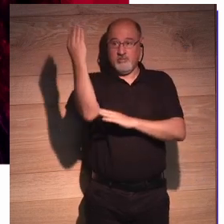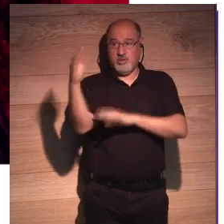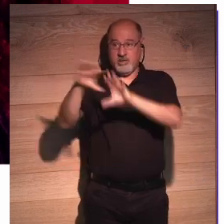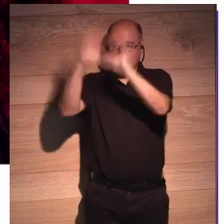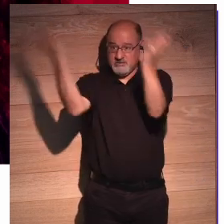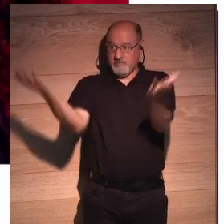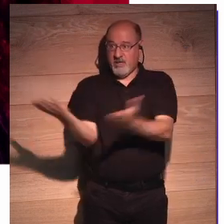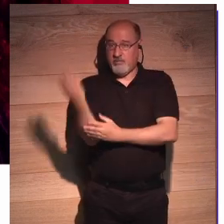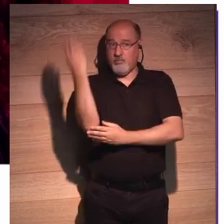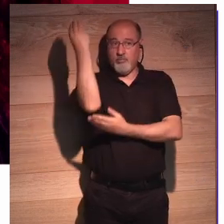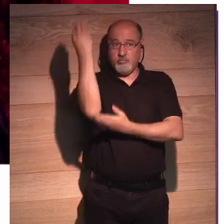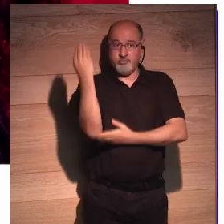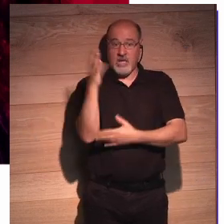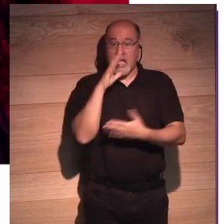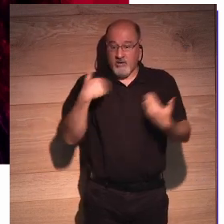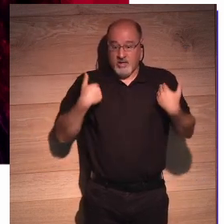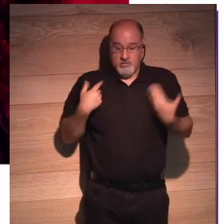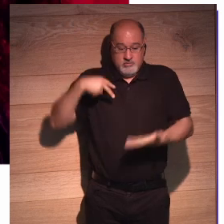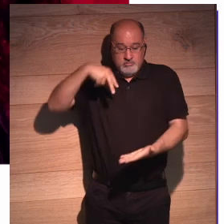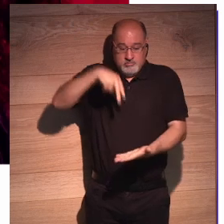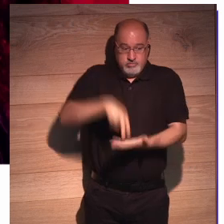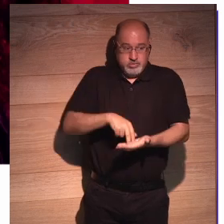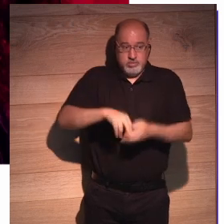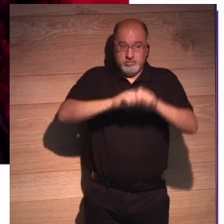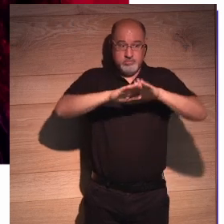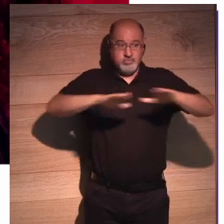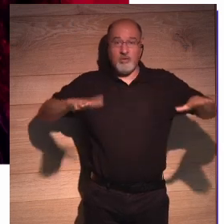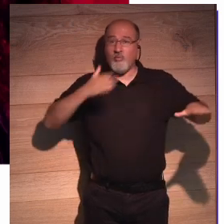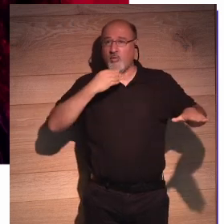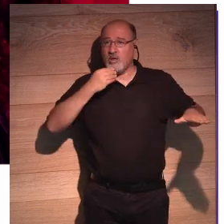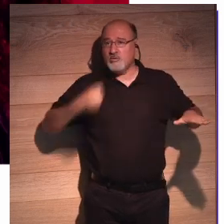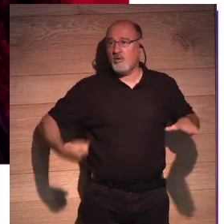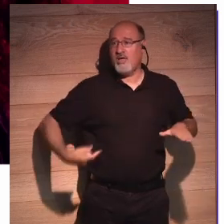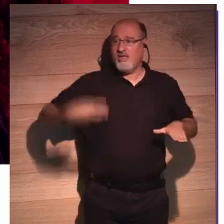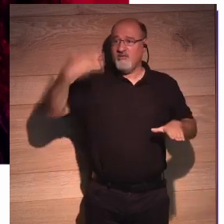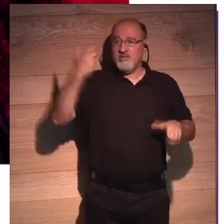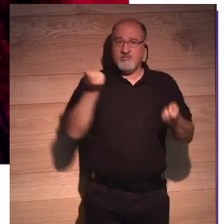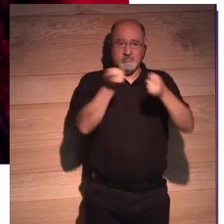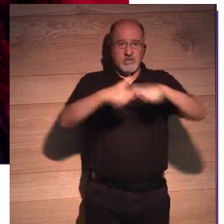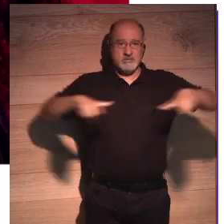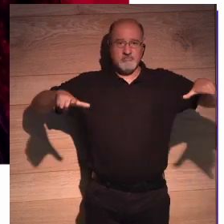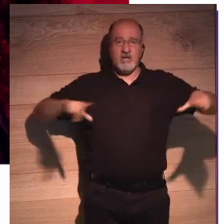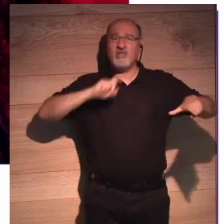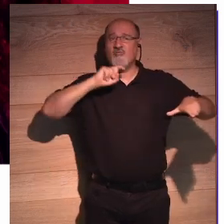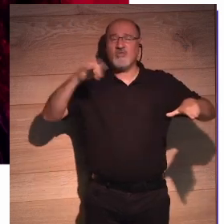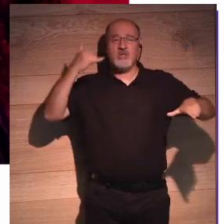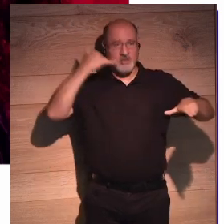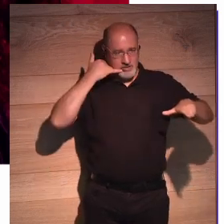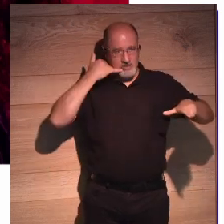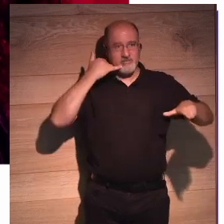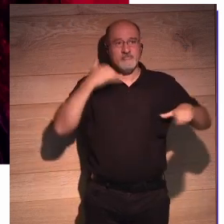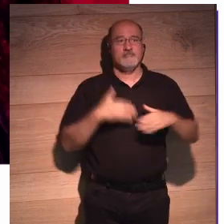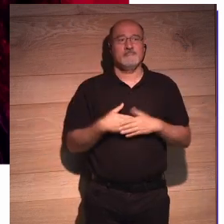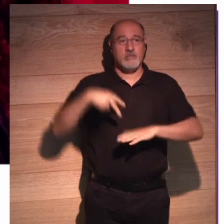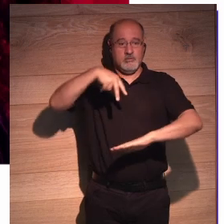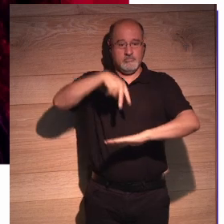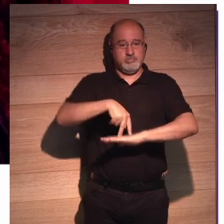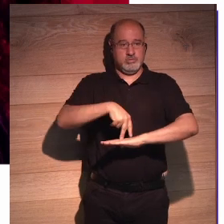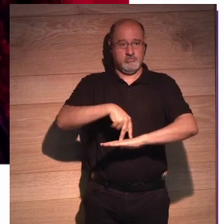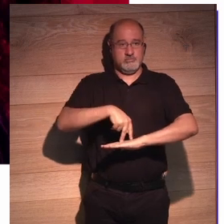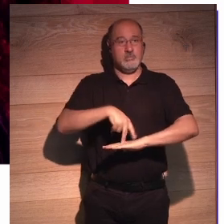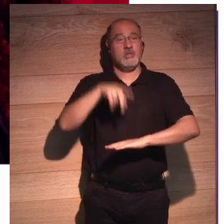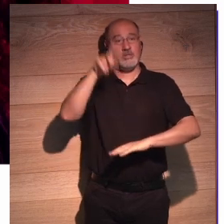this beautiful building in the foundation of Telefónica. You could feel spatially immersed in VR, underwater, looking at a coral